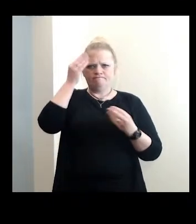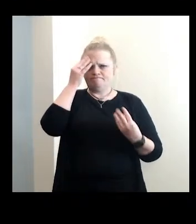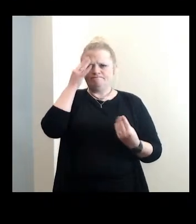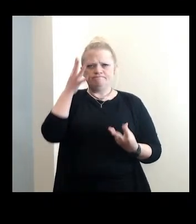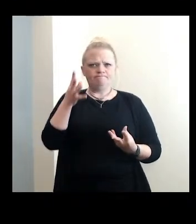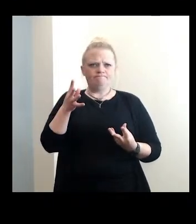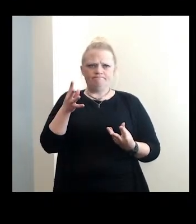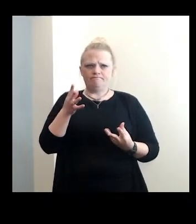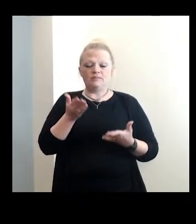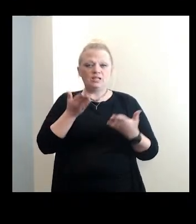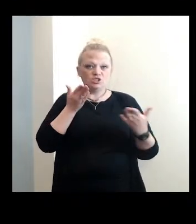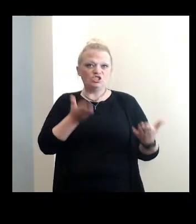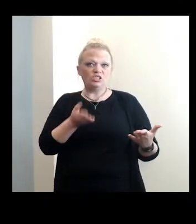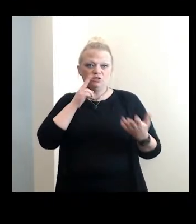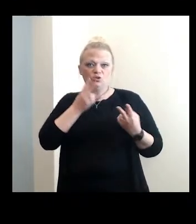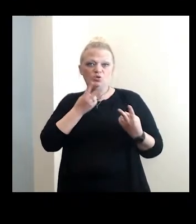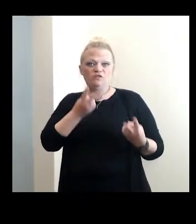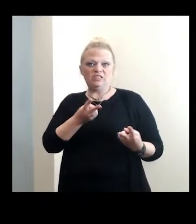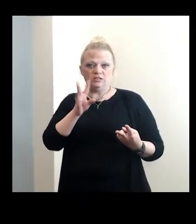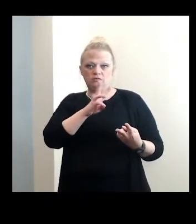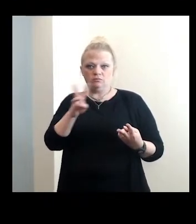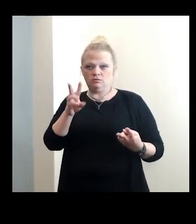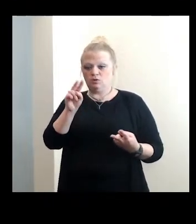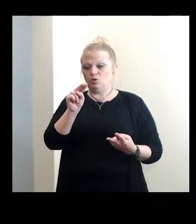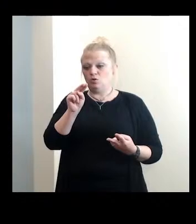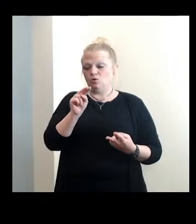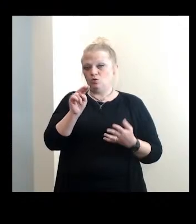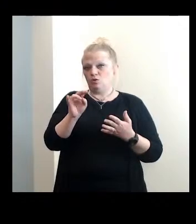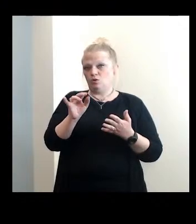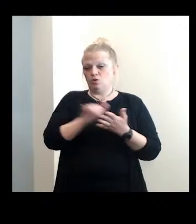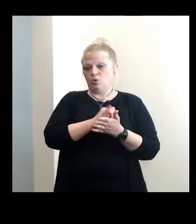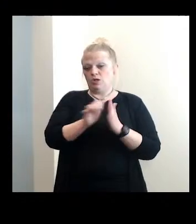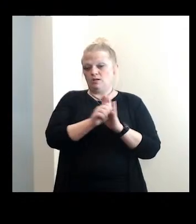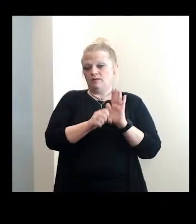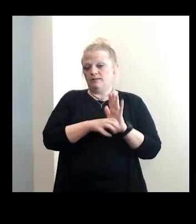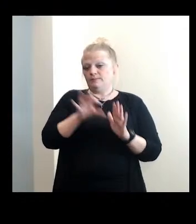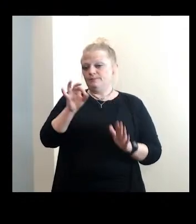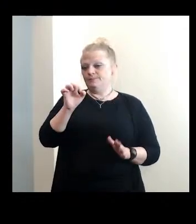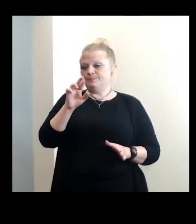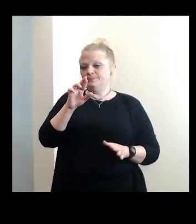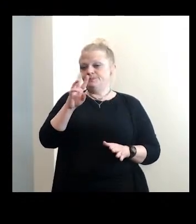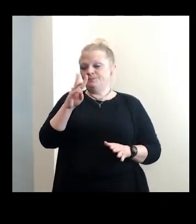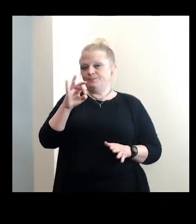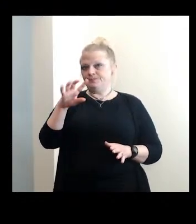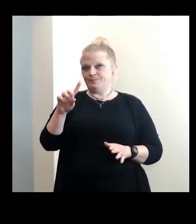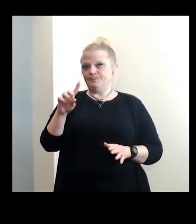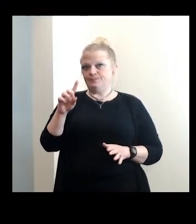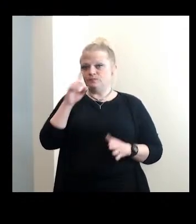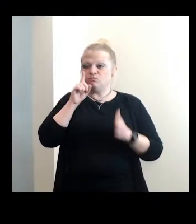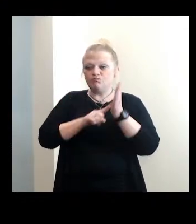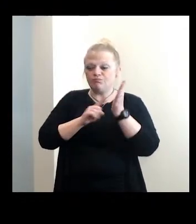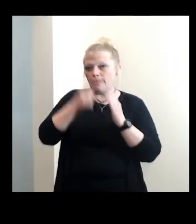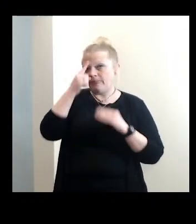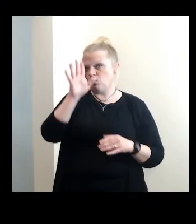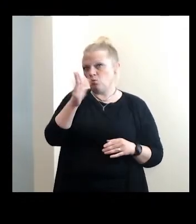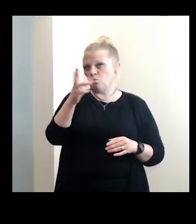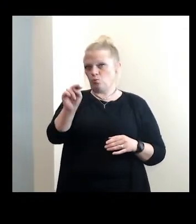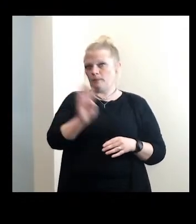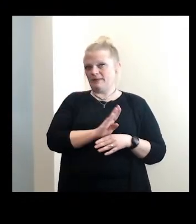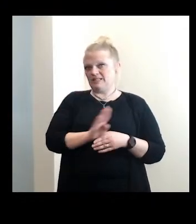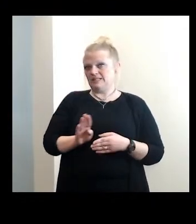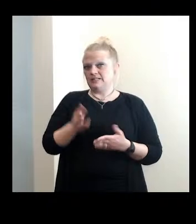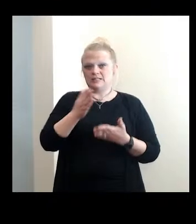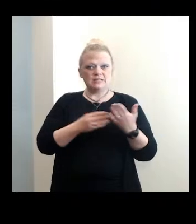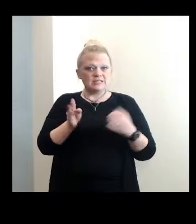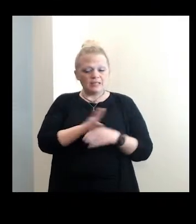suggest that you go to the New York State Forward website and look up what it is as it pertains to your business.